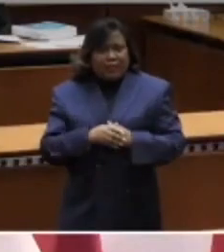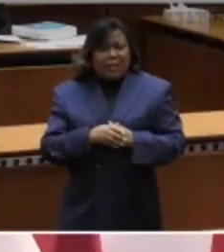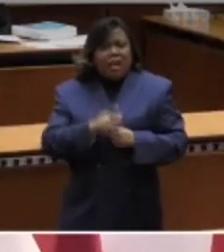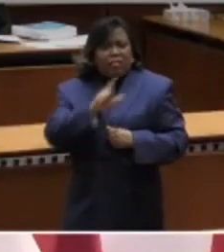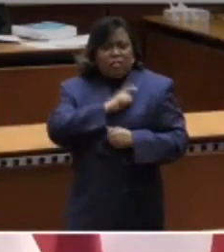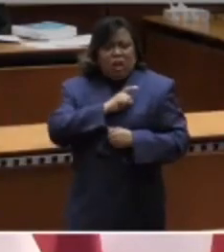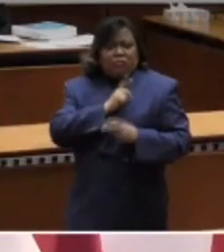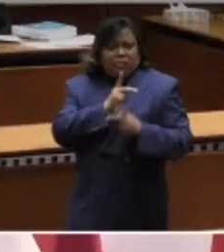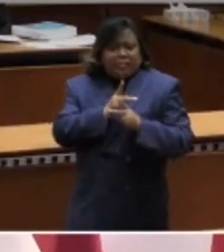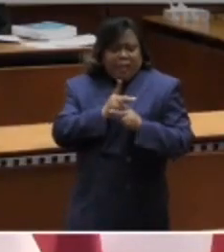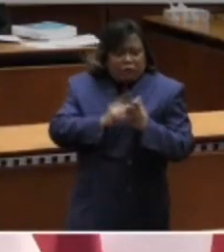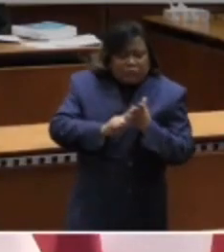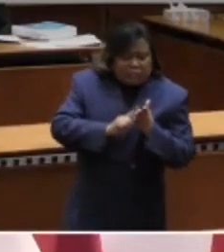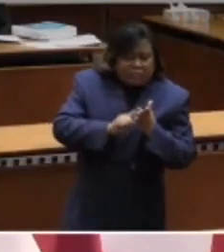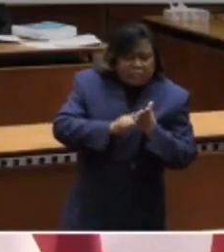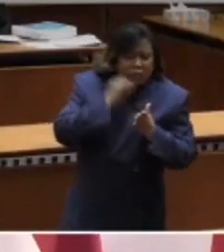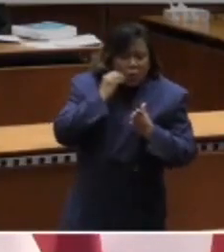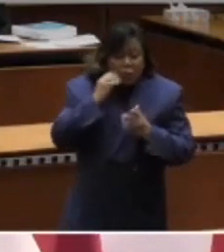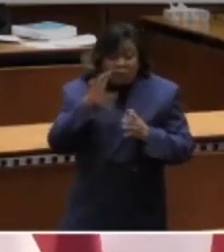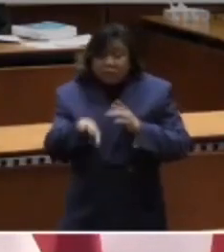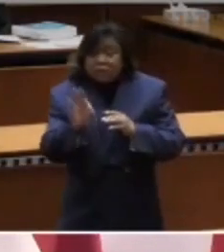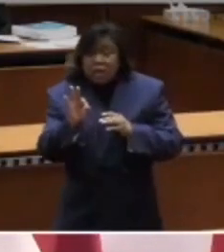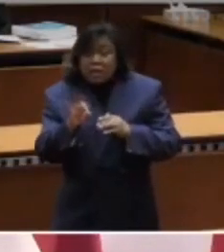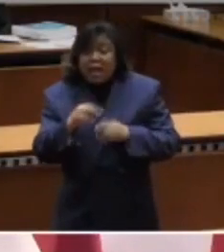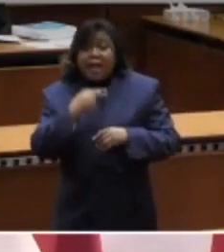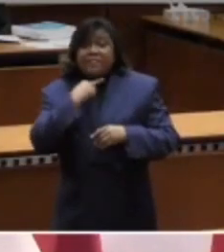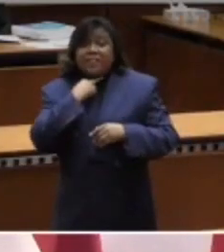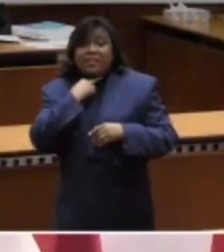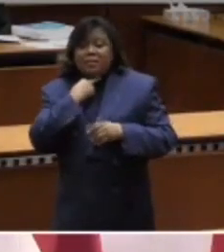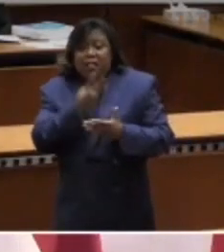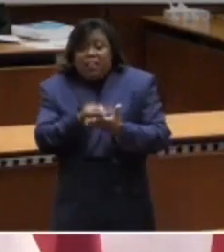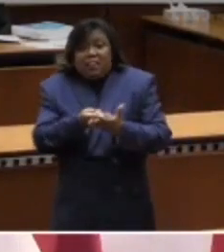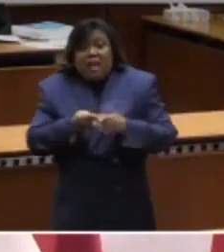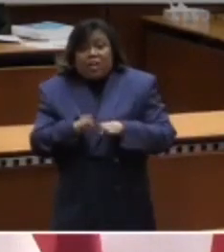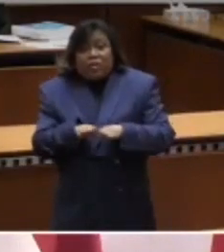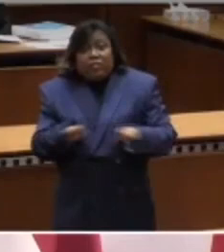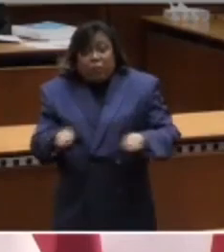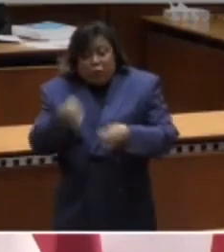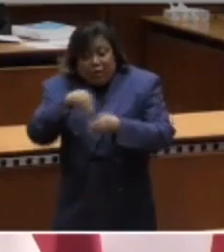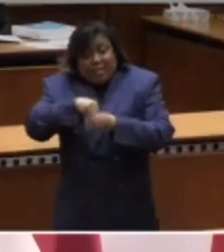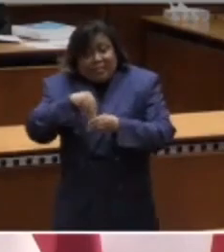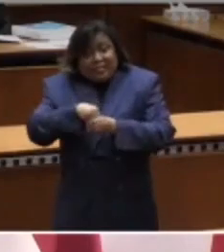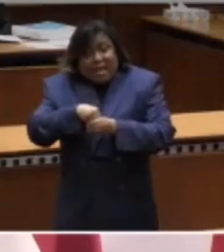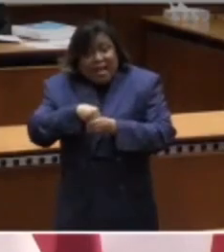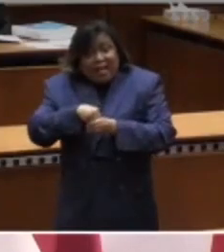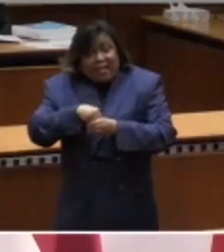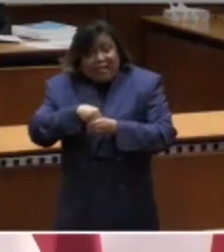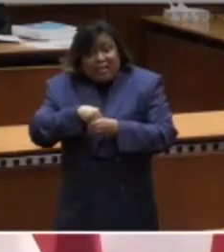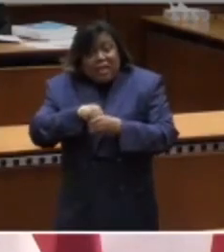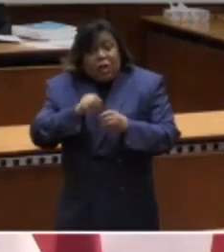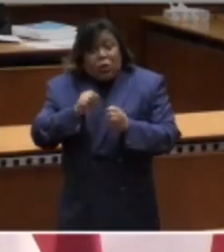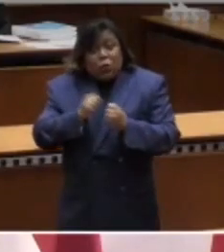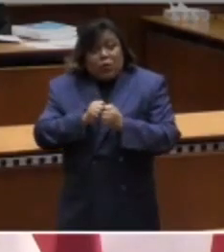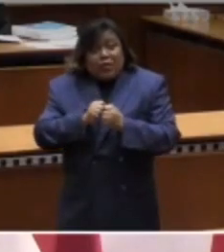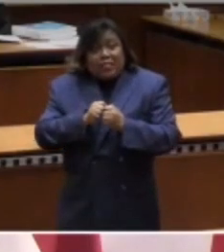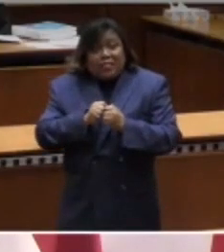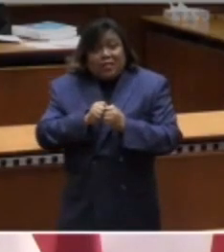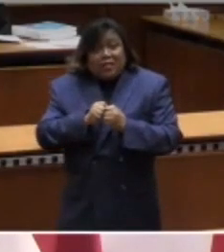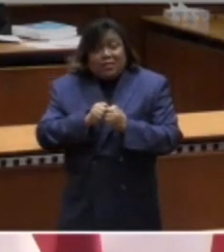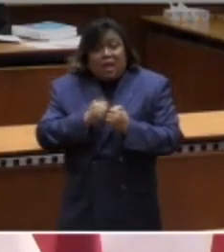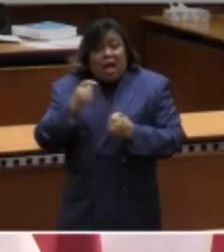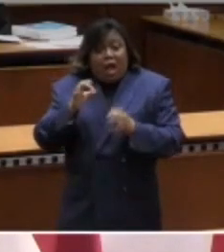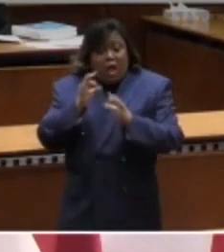The officers carefully checked the home and discovered a victim lying on the floor inside with